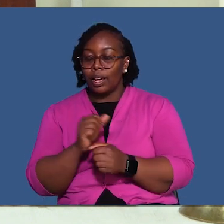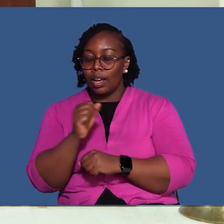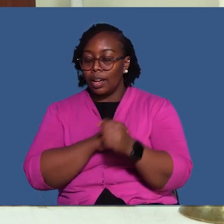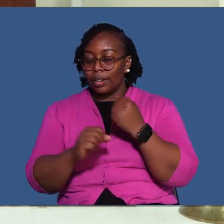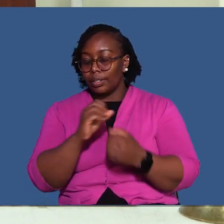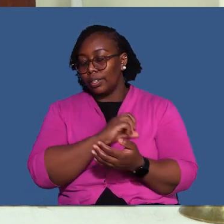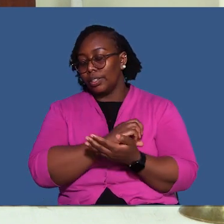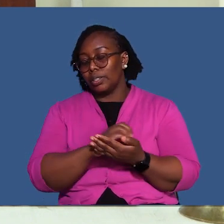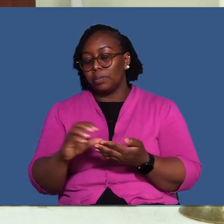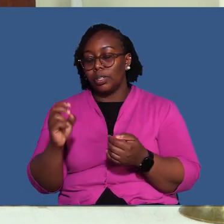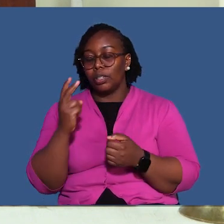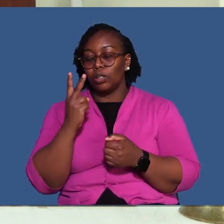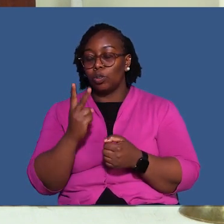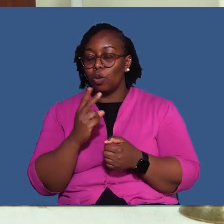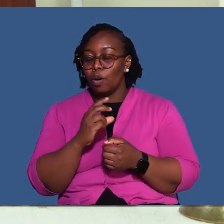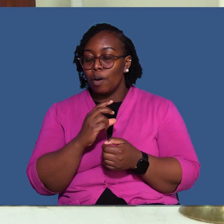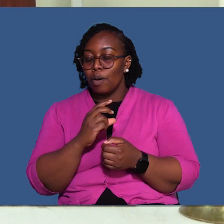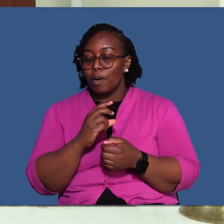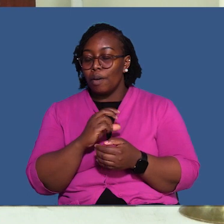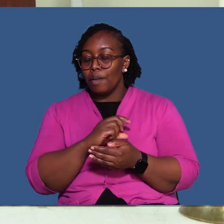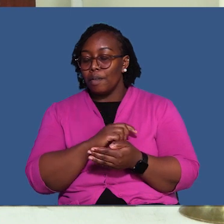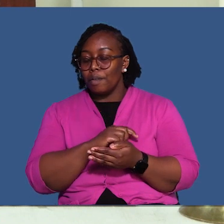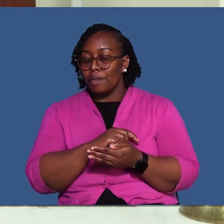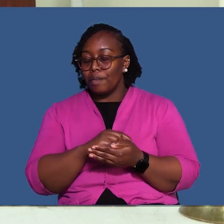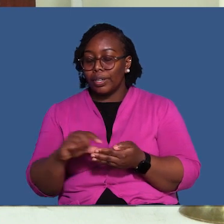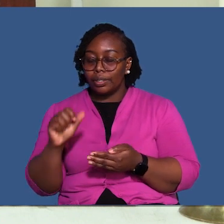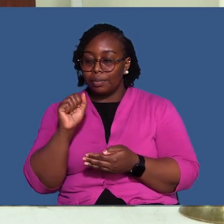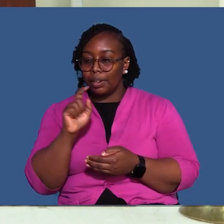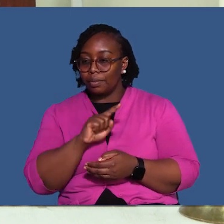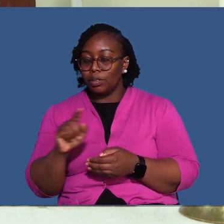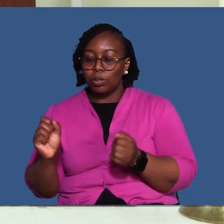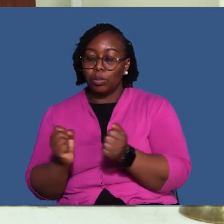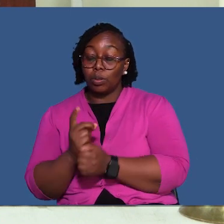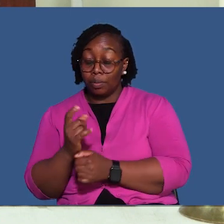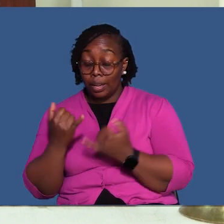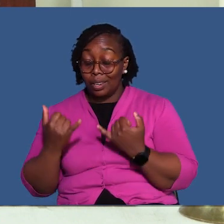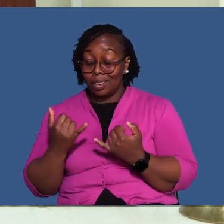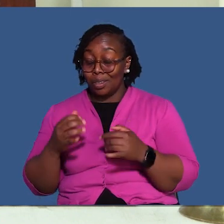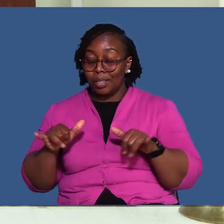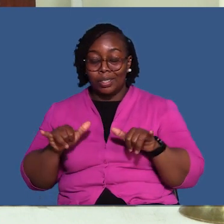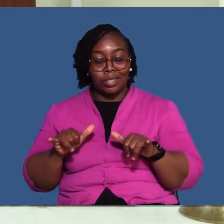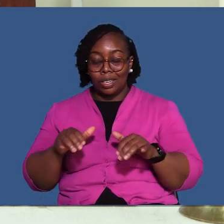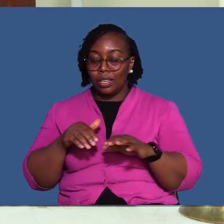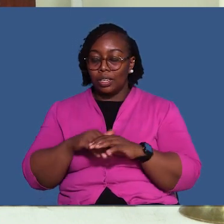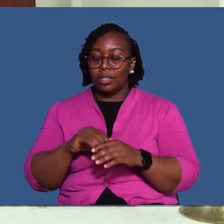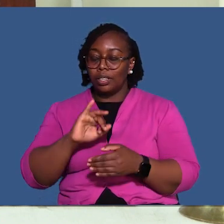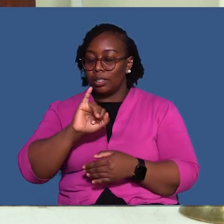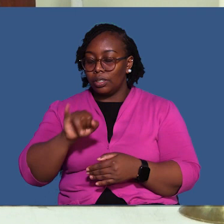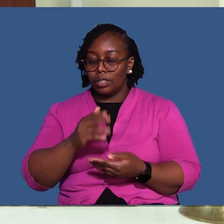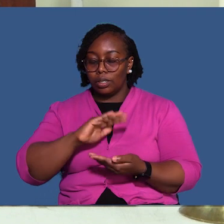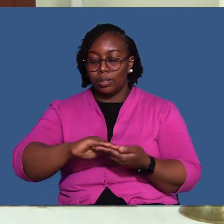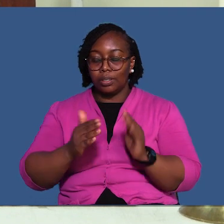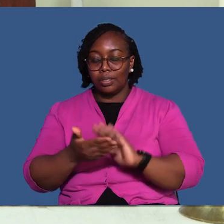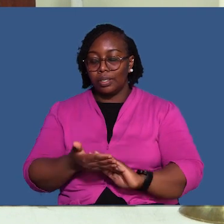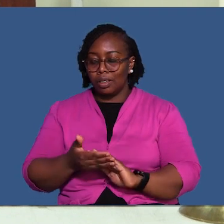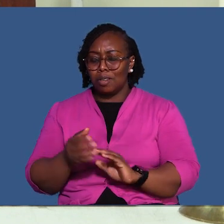to 12. The Bible says, now there were staying in Jerusalem God-fearing Jews from